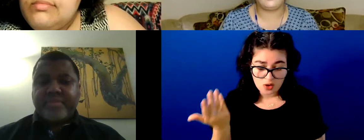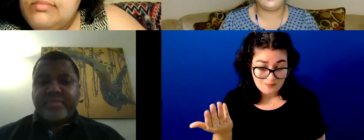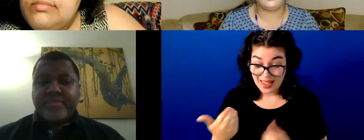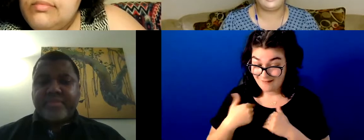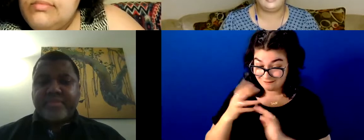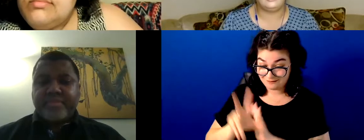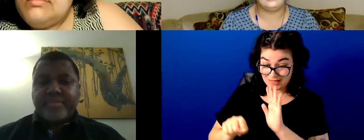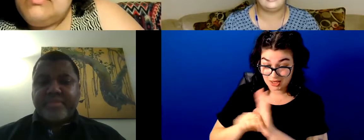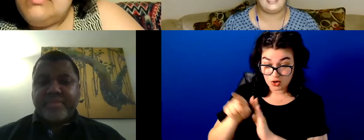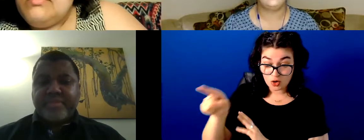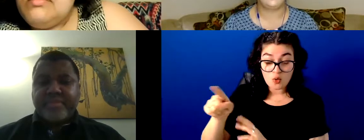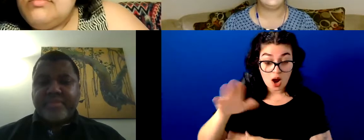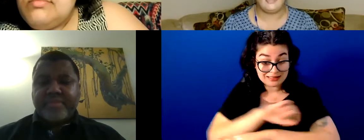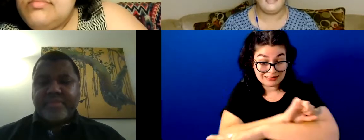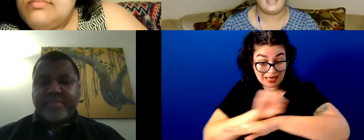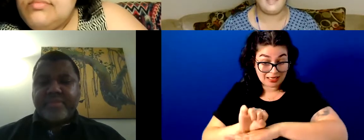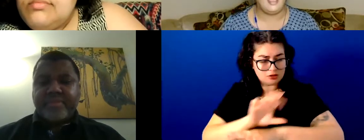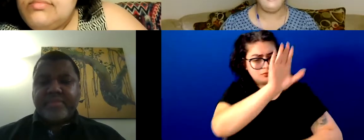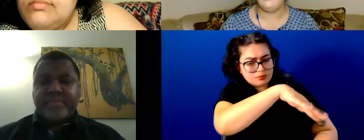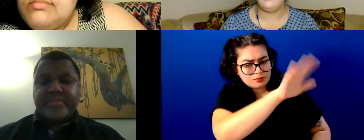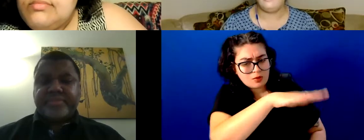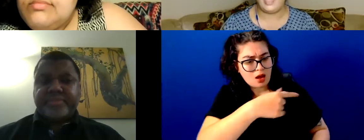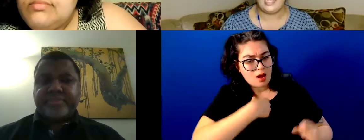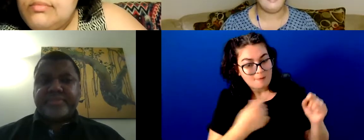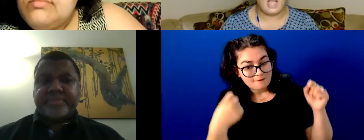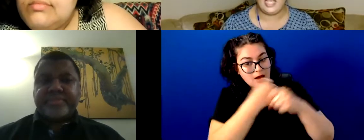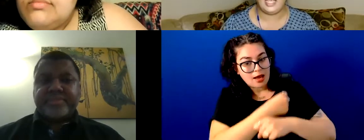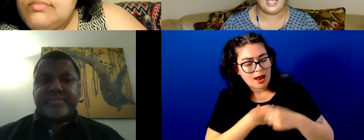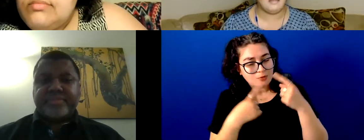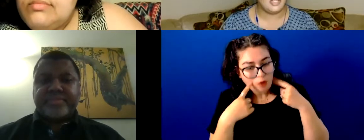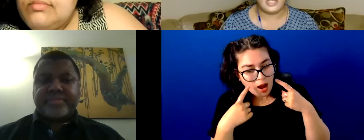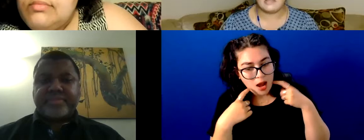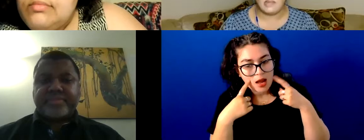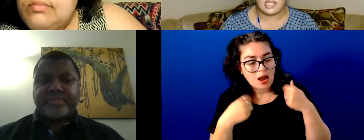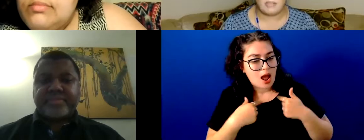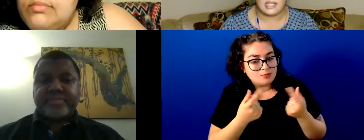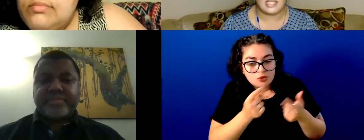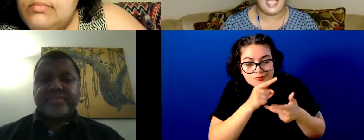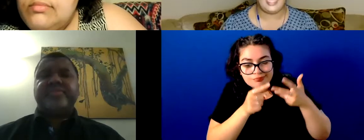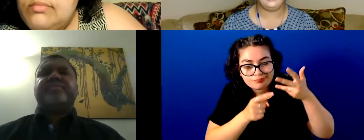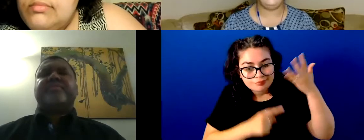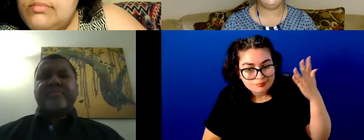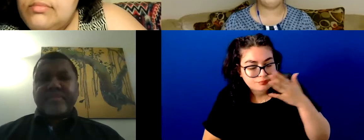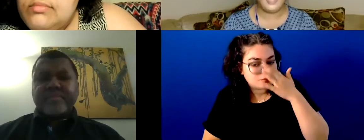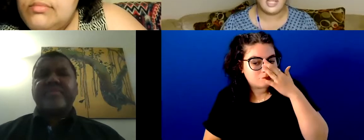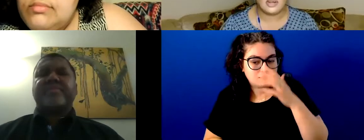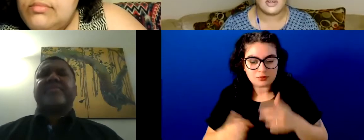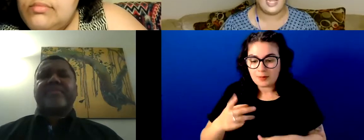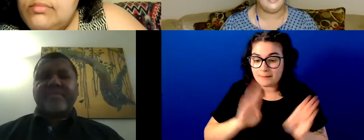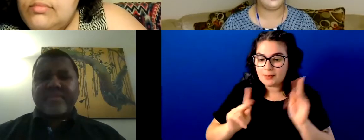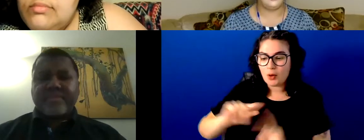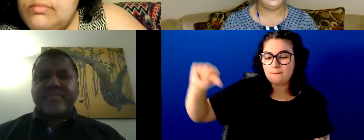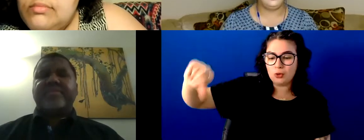her on stage trying to tell them that I've been fighting, I'm crying, I'm doing as much as I possibly can, and they're booing her, and